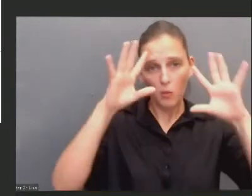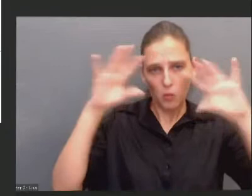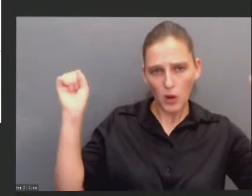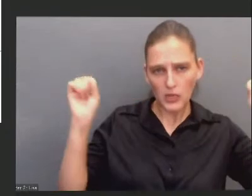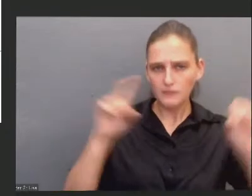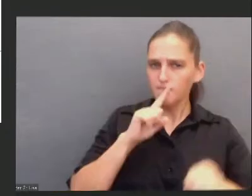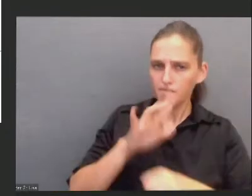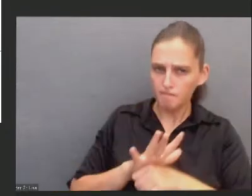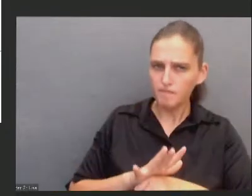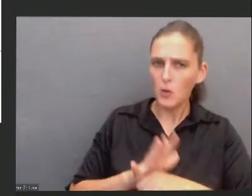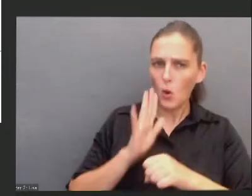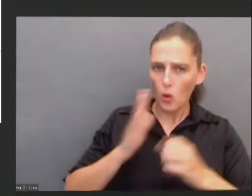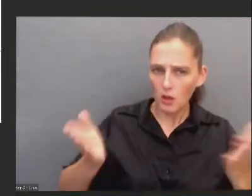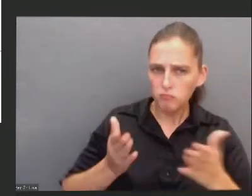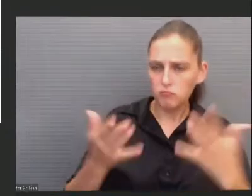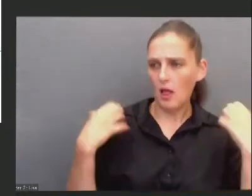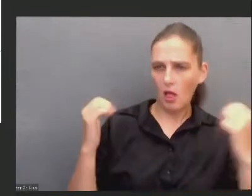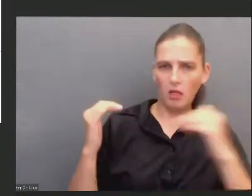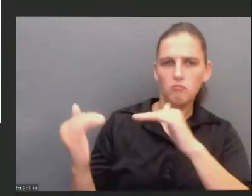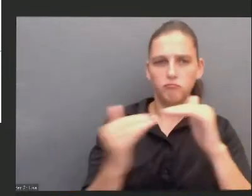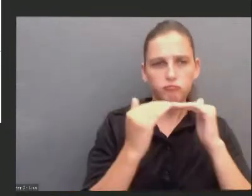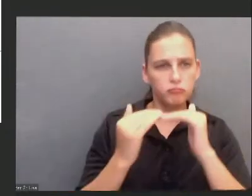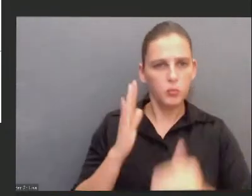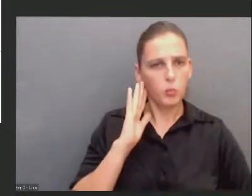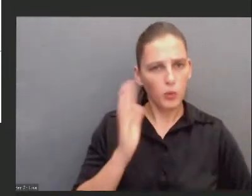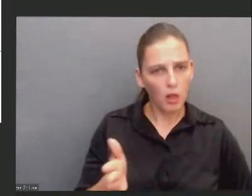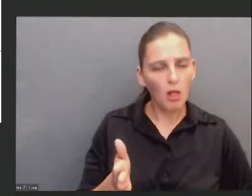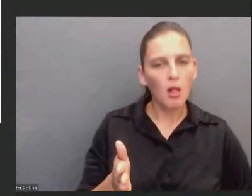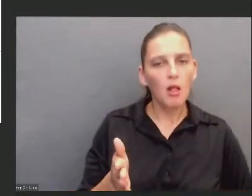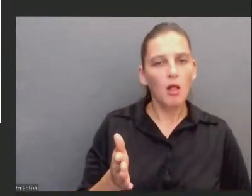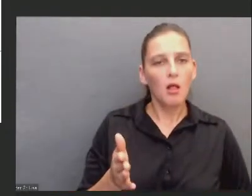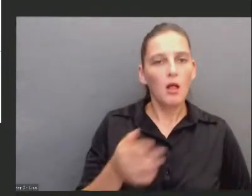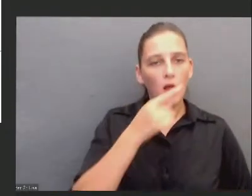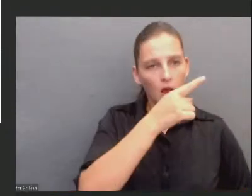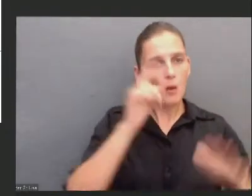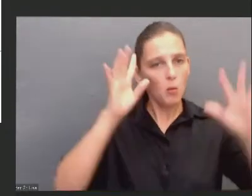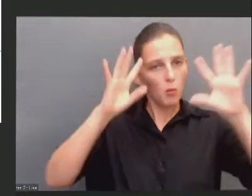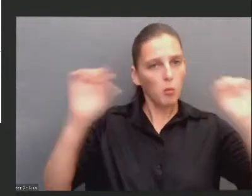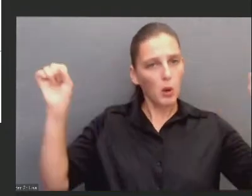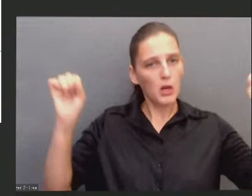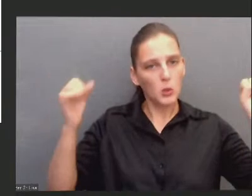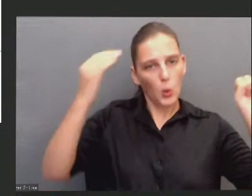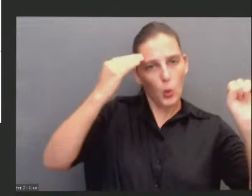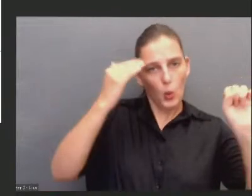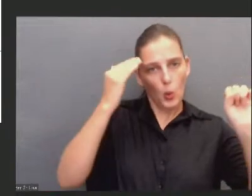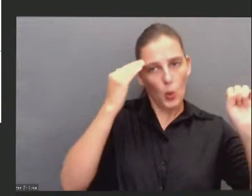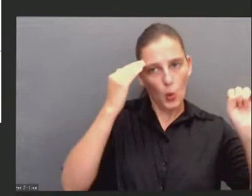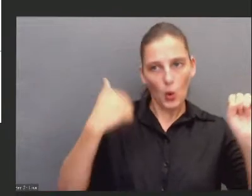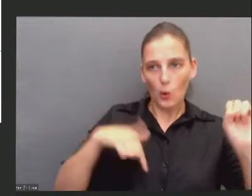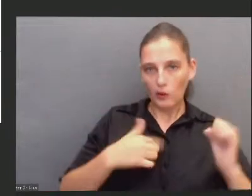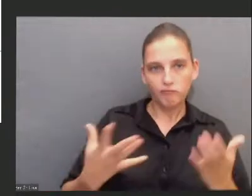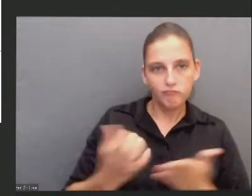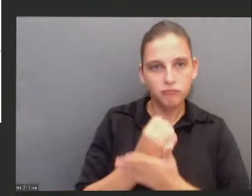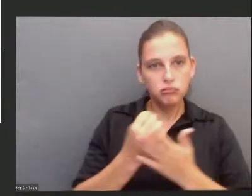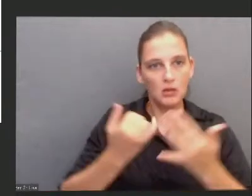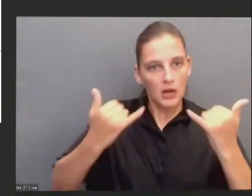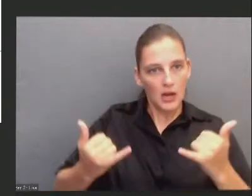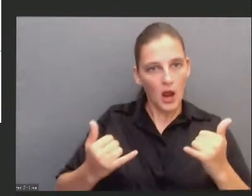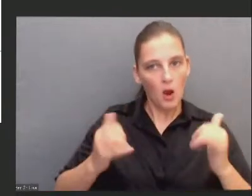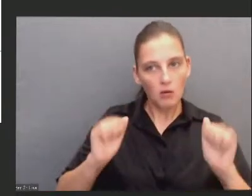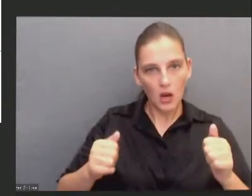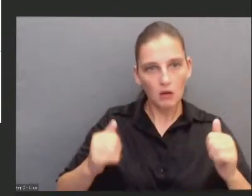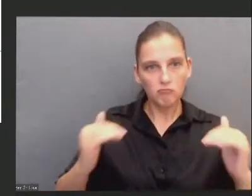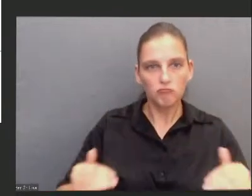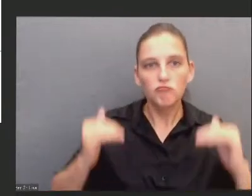president is committed to equity more broadly. And the president recognizes that we have a generational opportunity to advance equity as a